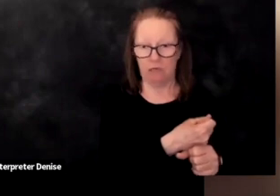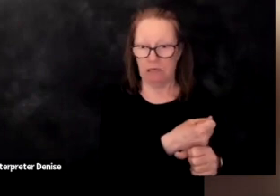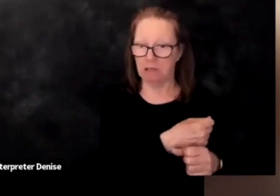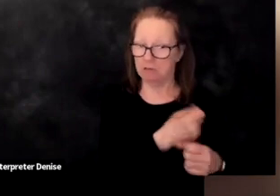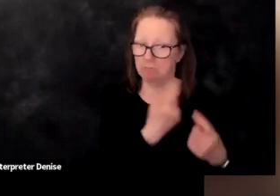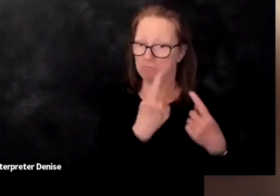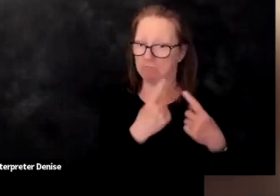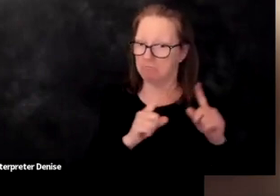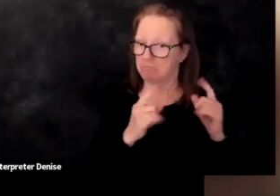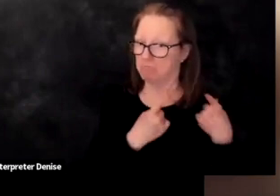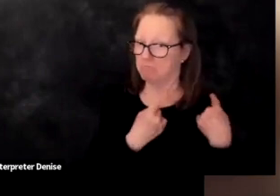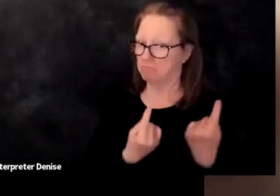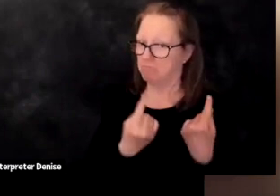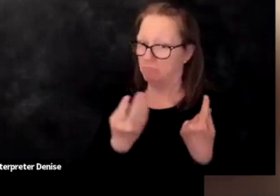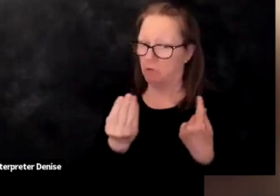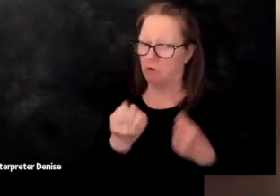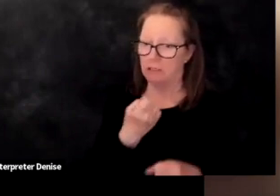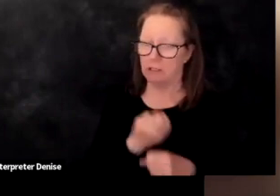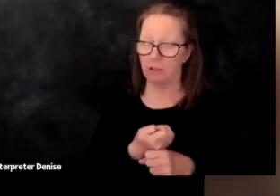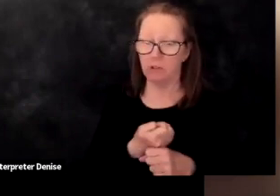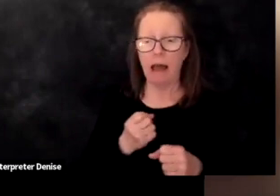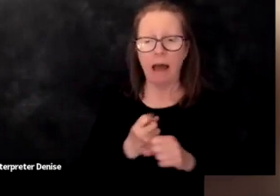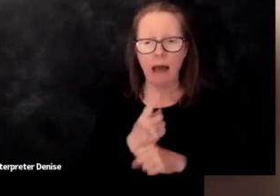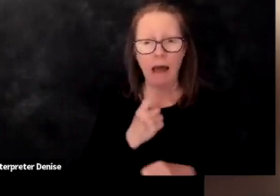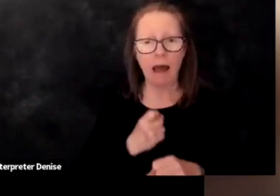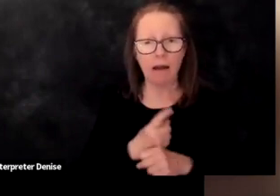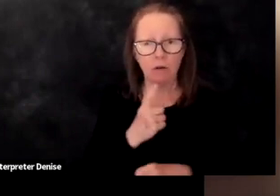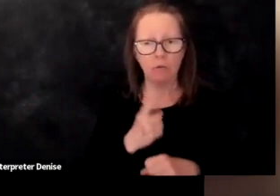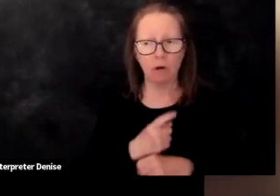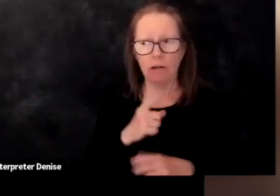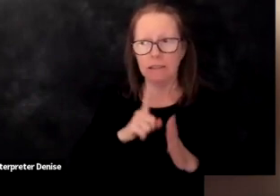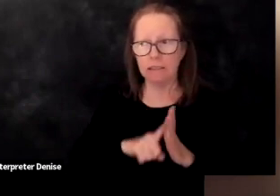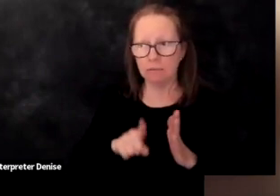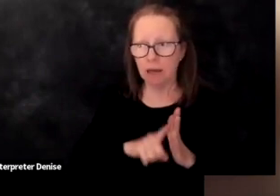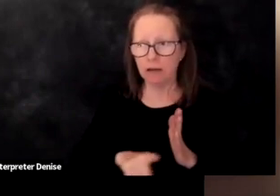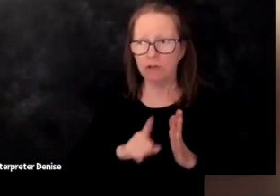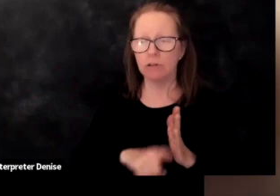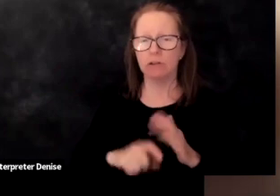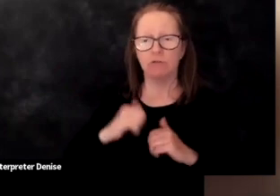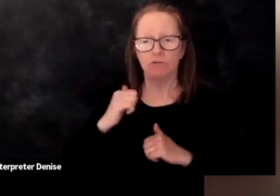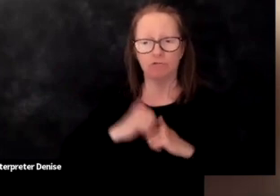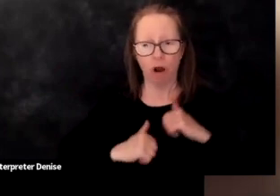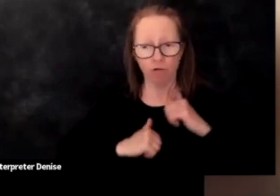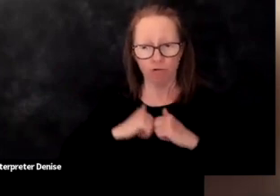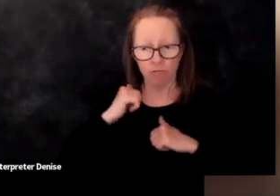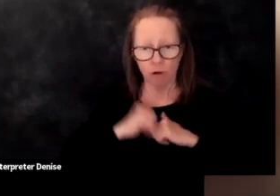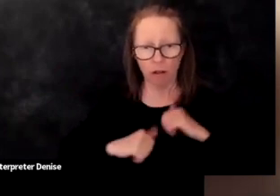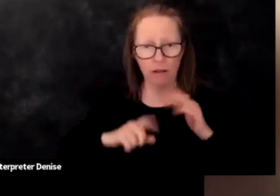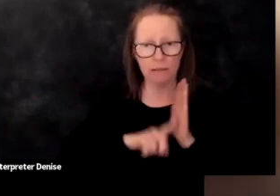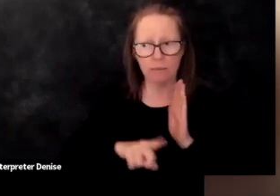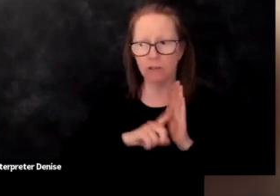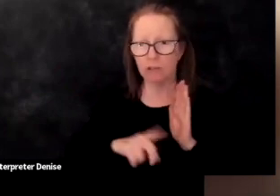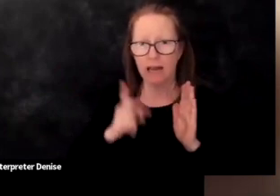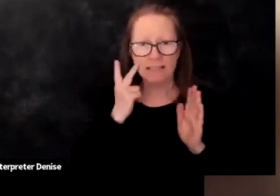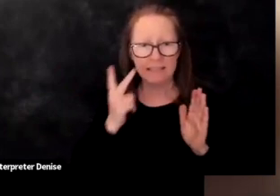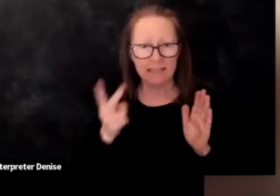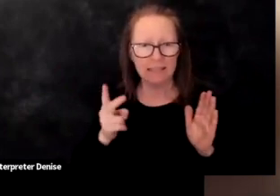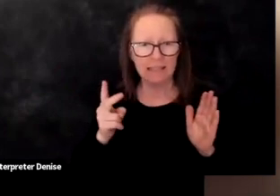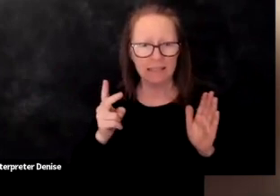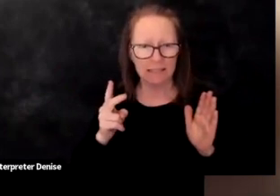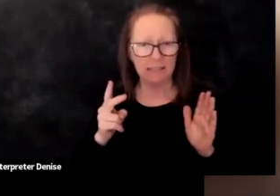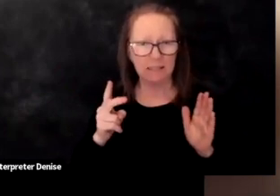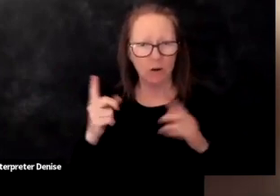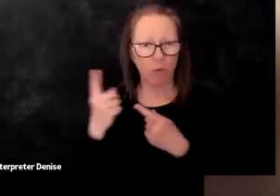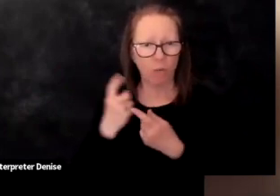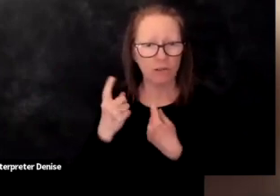annual inspection, full structural inspection. I see another question in the chat about some rusting in the facility.